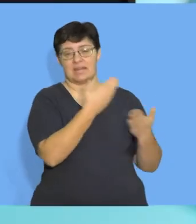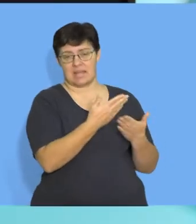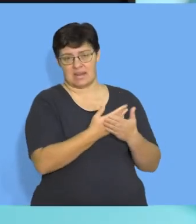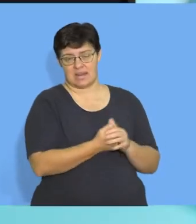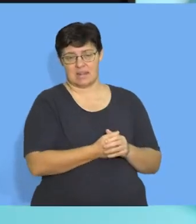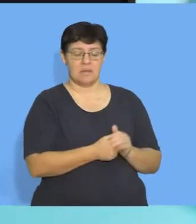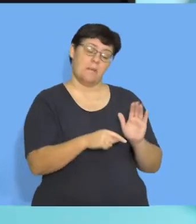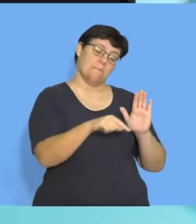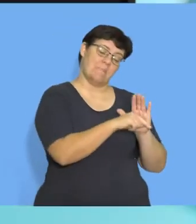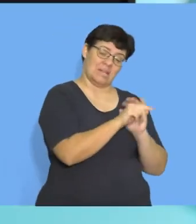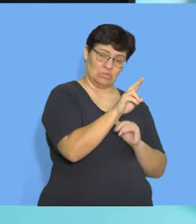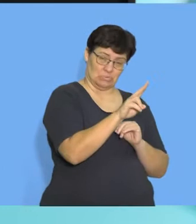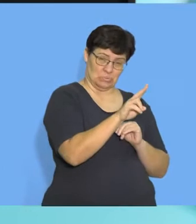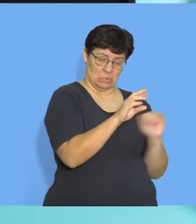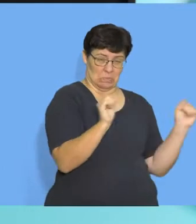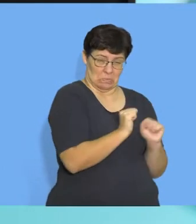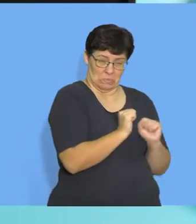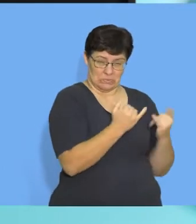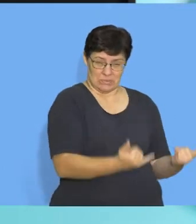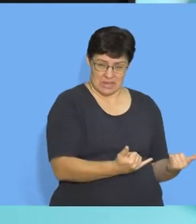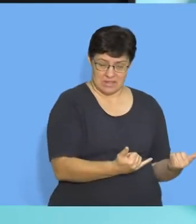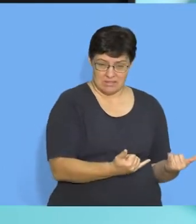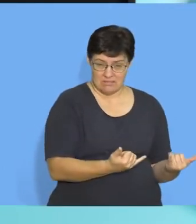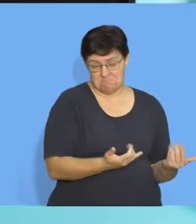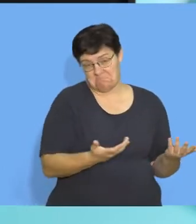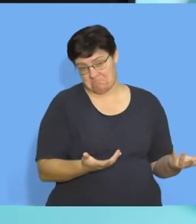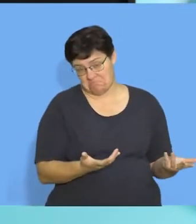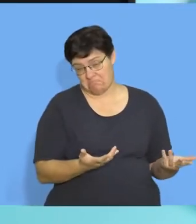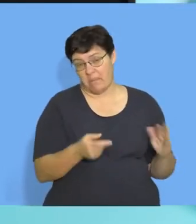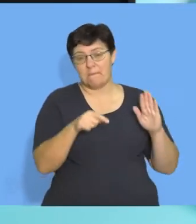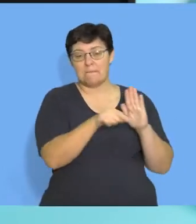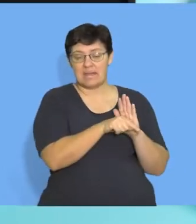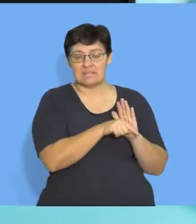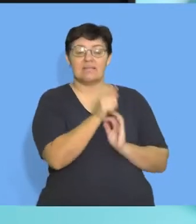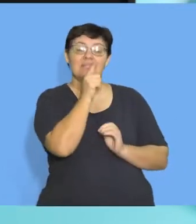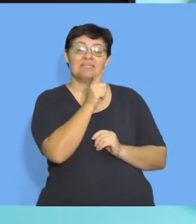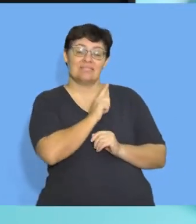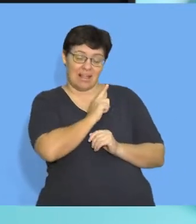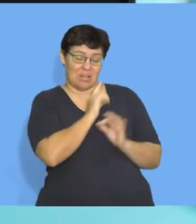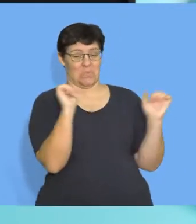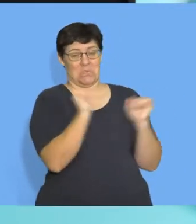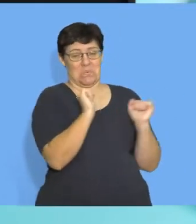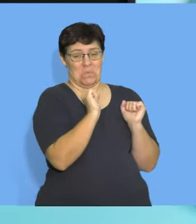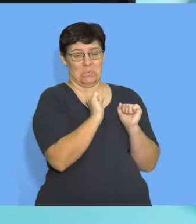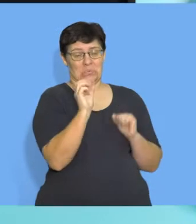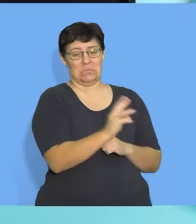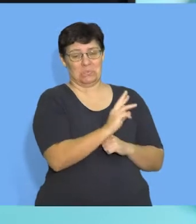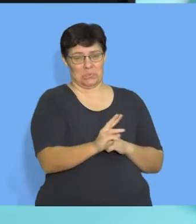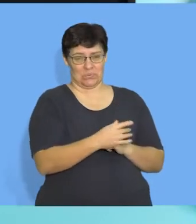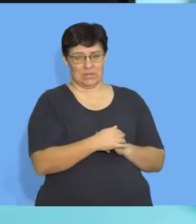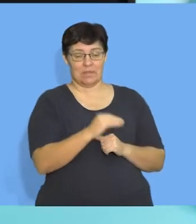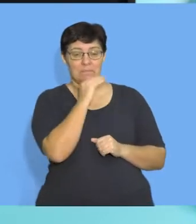it's minus 2 degrees today. That minus just tells me how cold it is. It's not